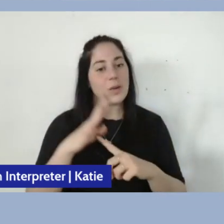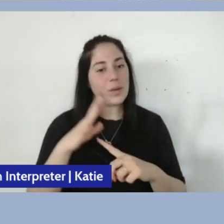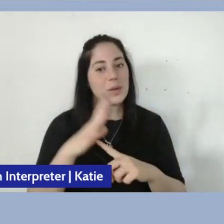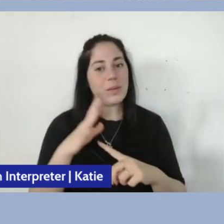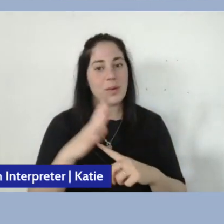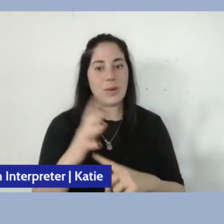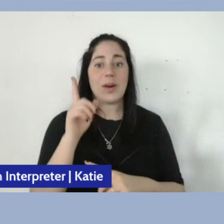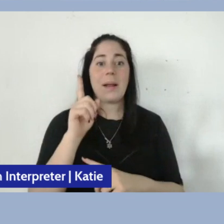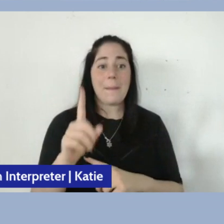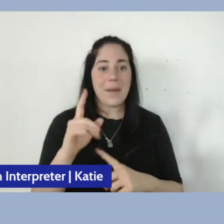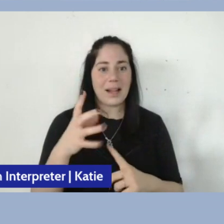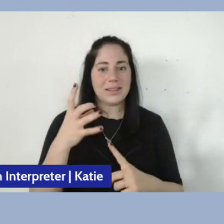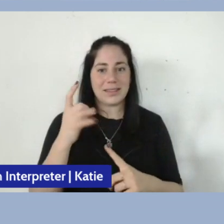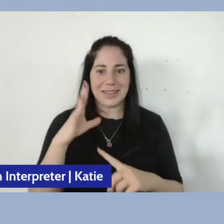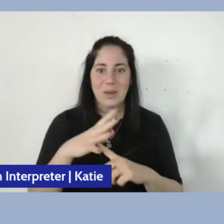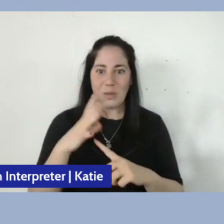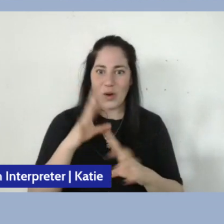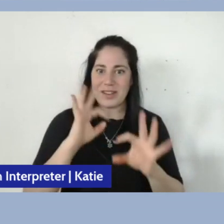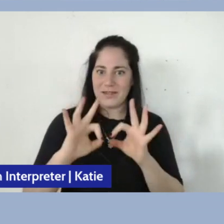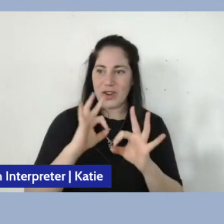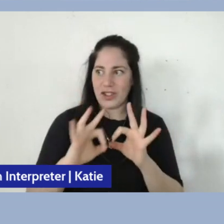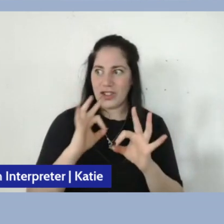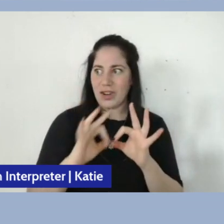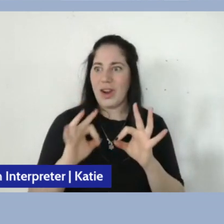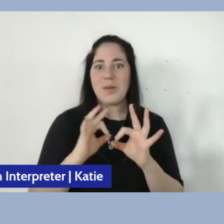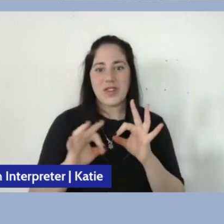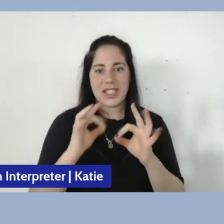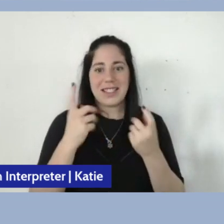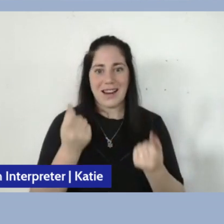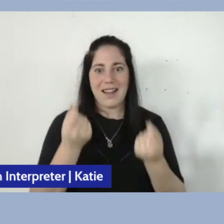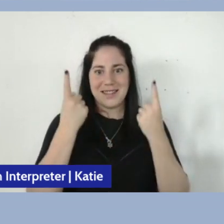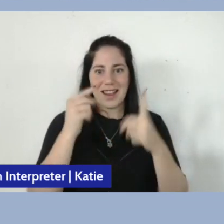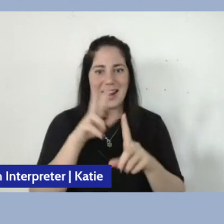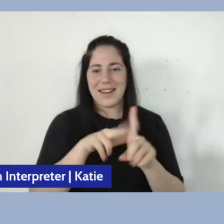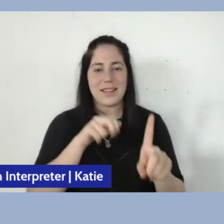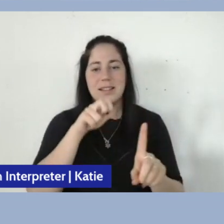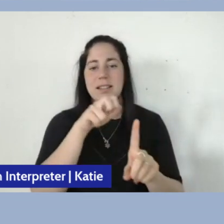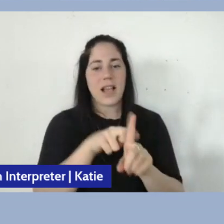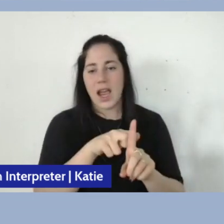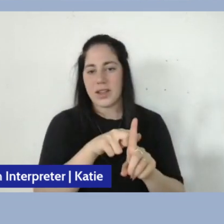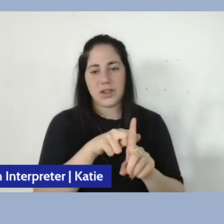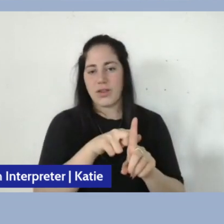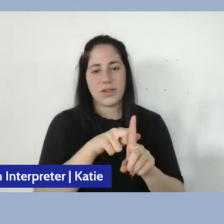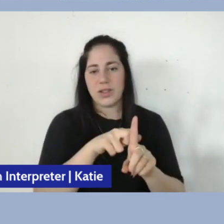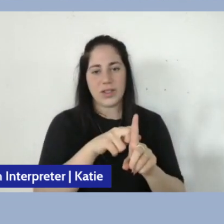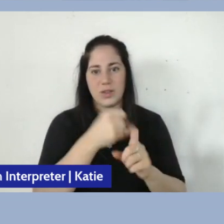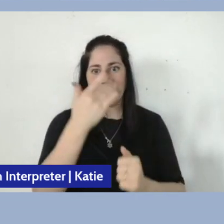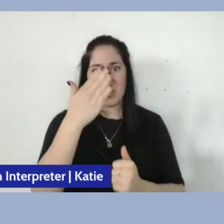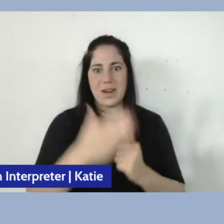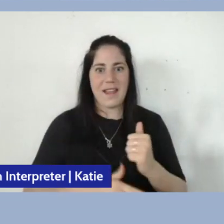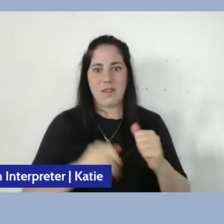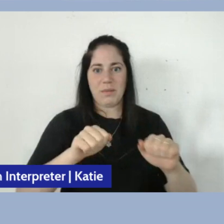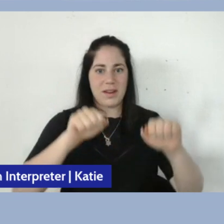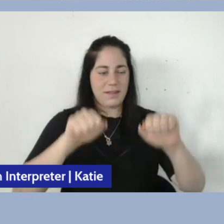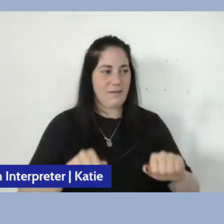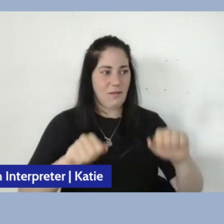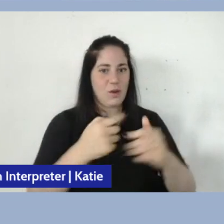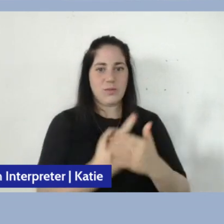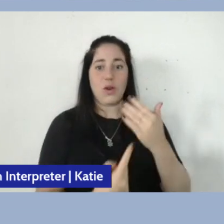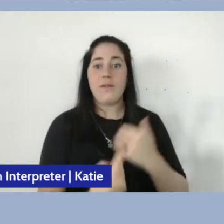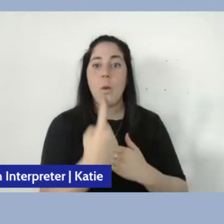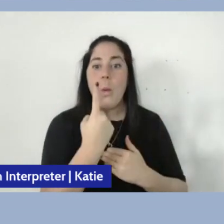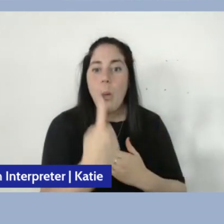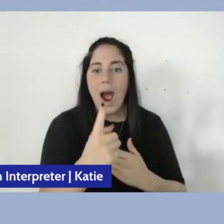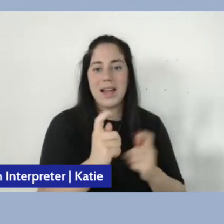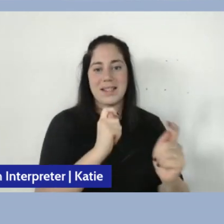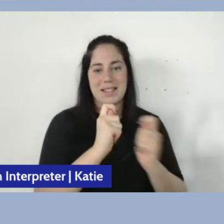to understand as well that a diagnosis will never be made based on one assessment or one test. So